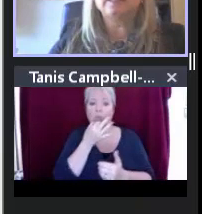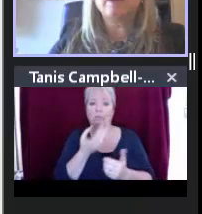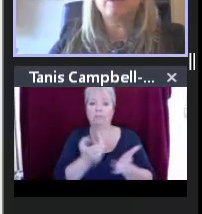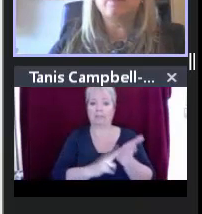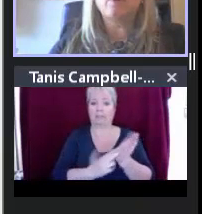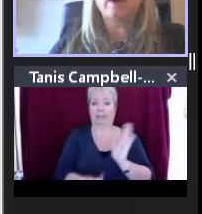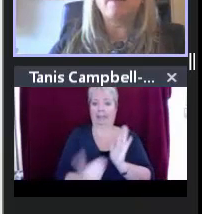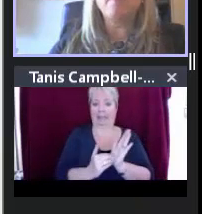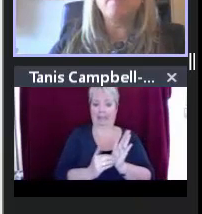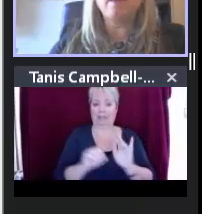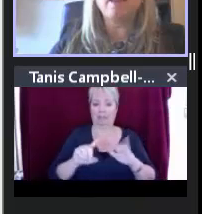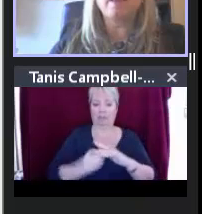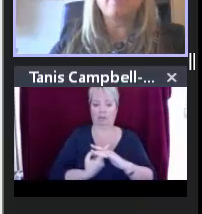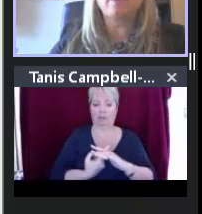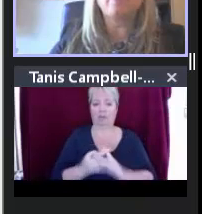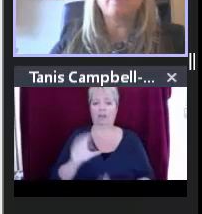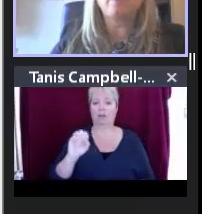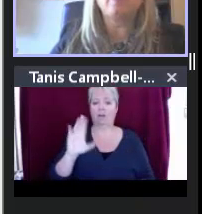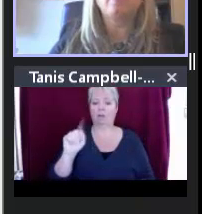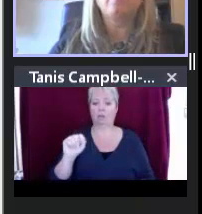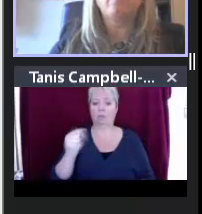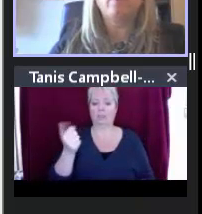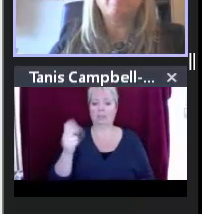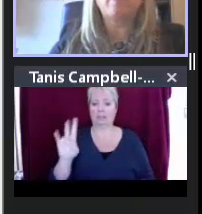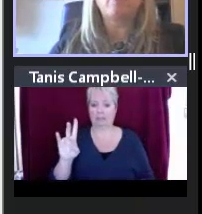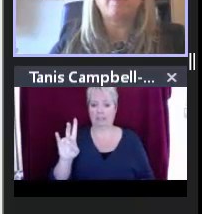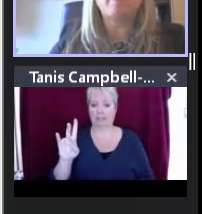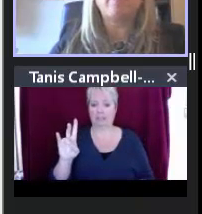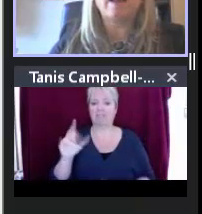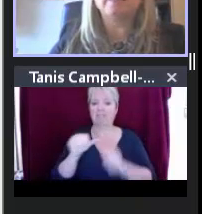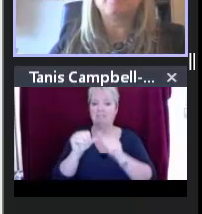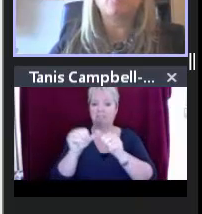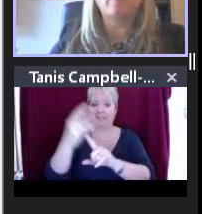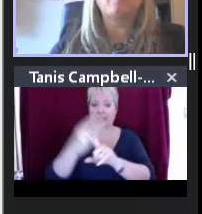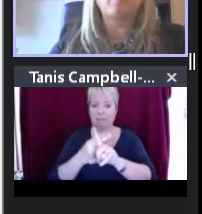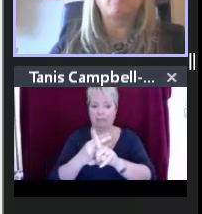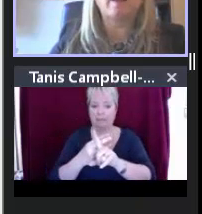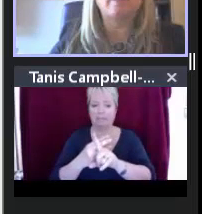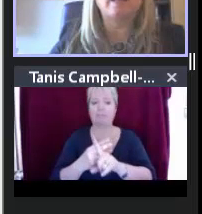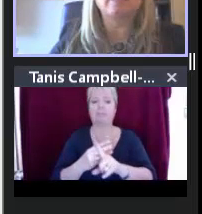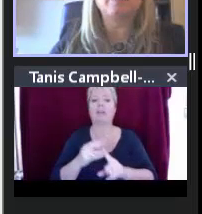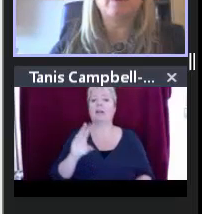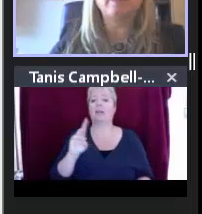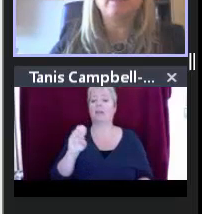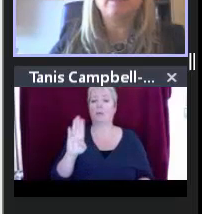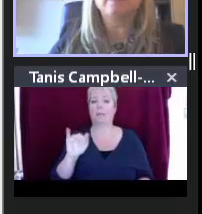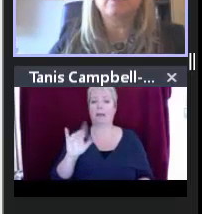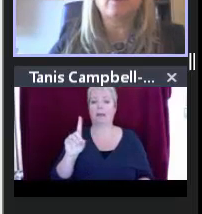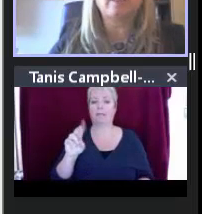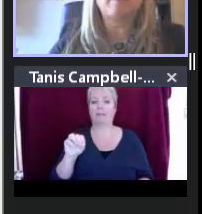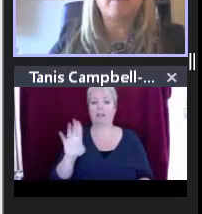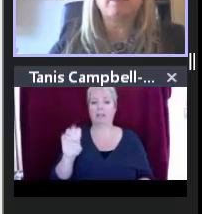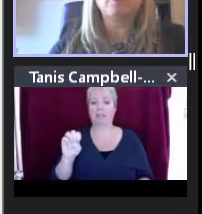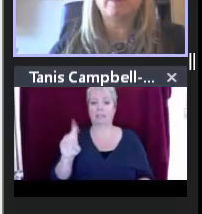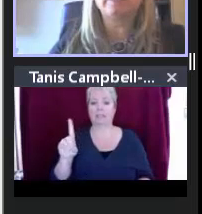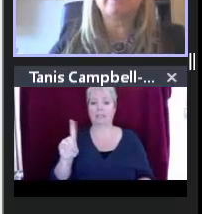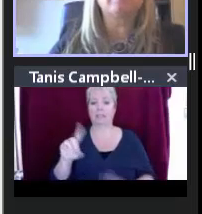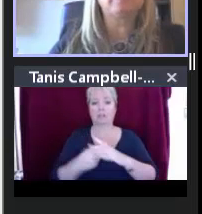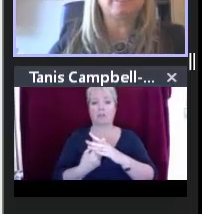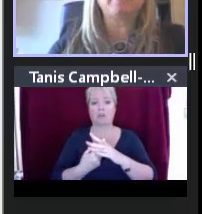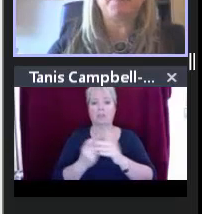for the 6-month program. And then the 4-month Web Advanced program will run next spring, starting in